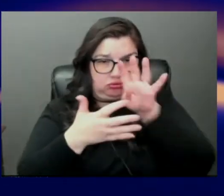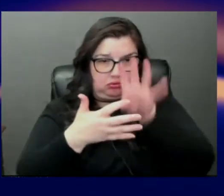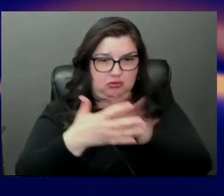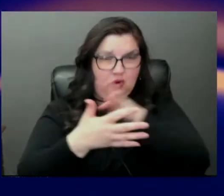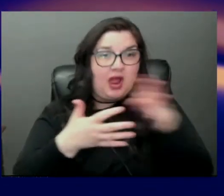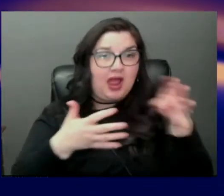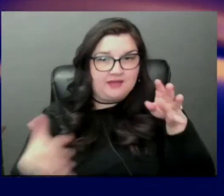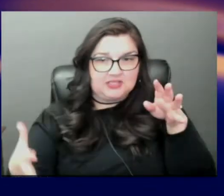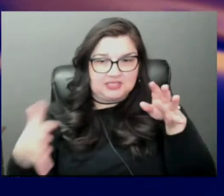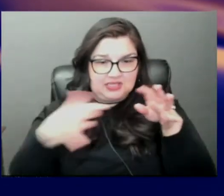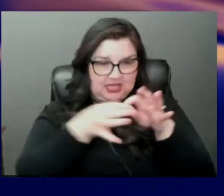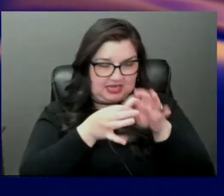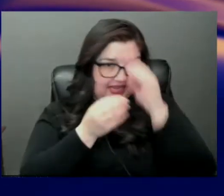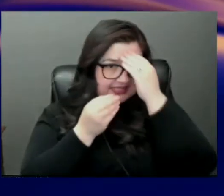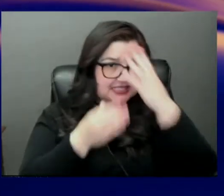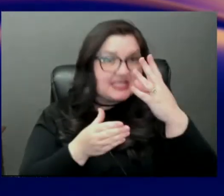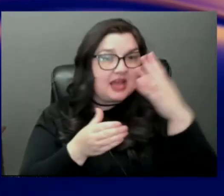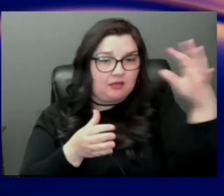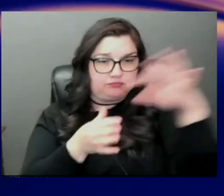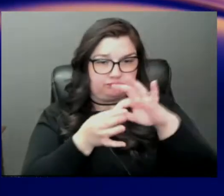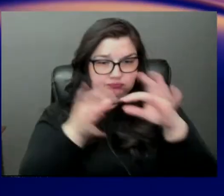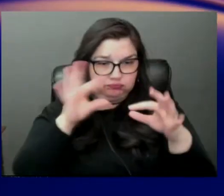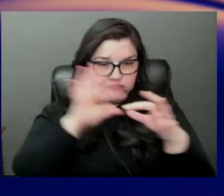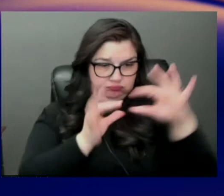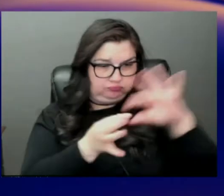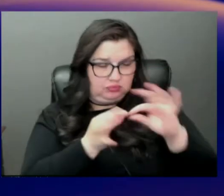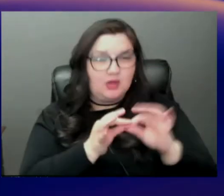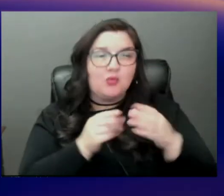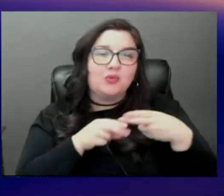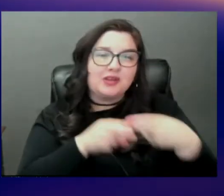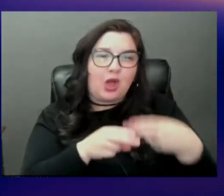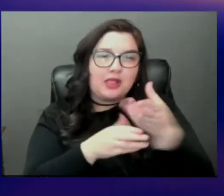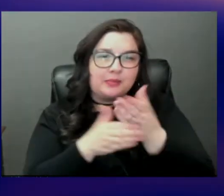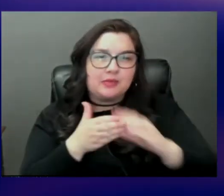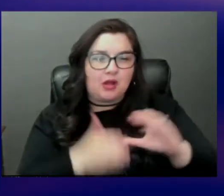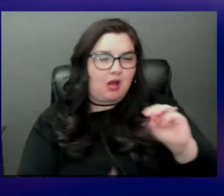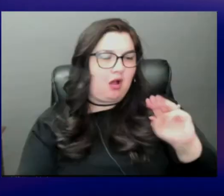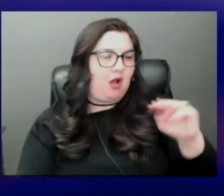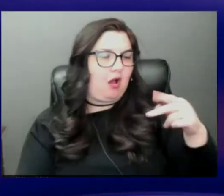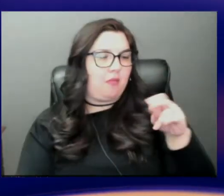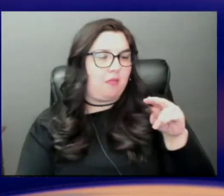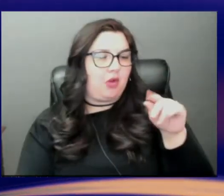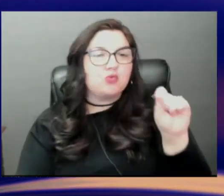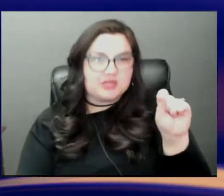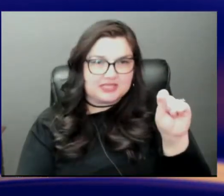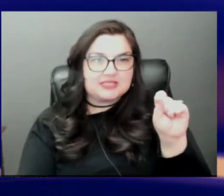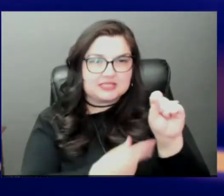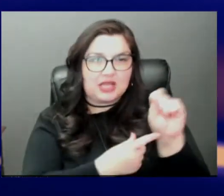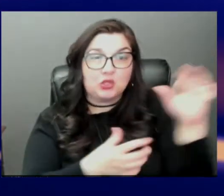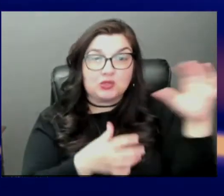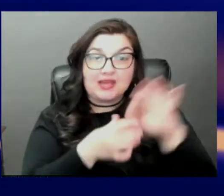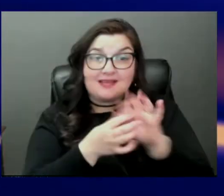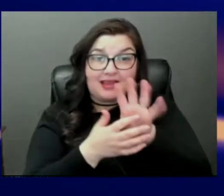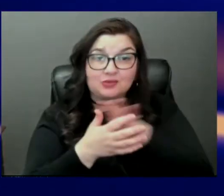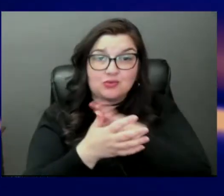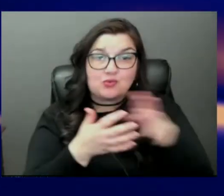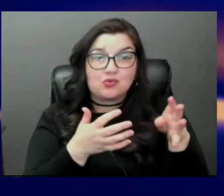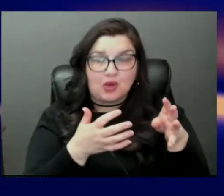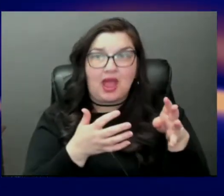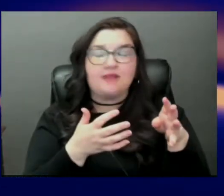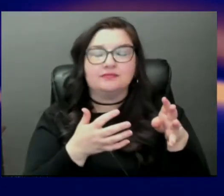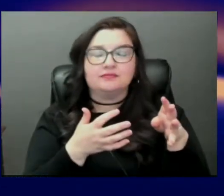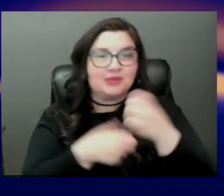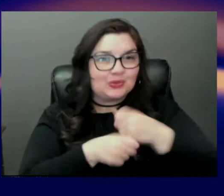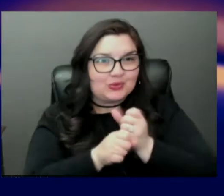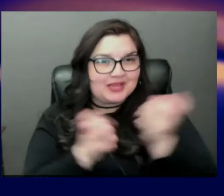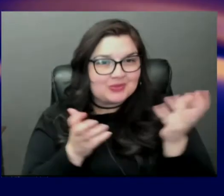connect the data connectors into that, we call them components, but you connect that into the graph, it essentially creates this